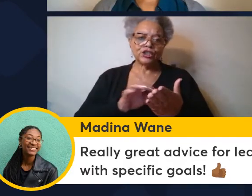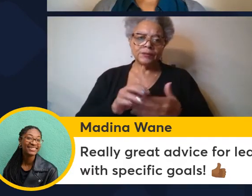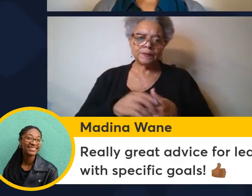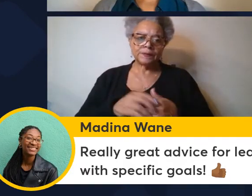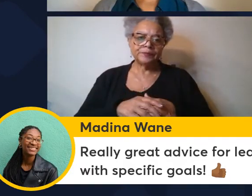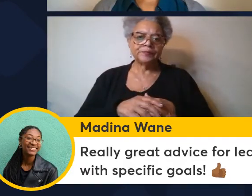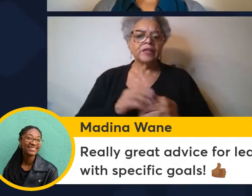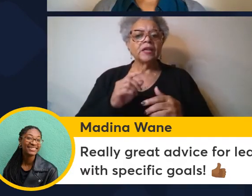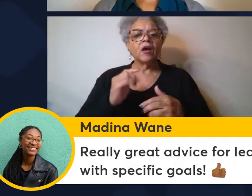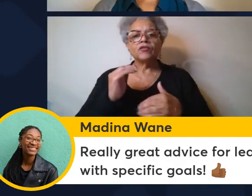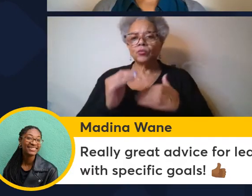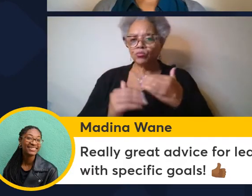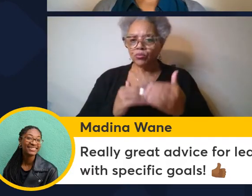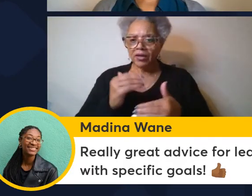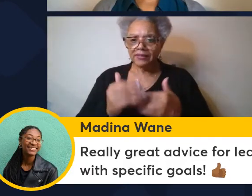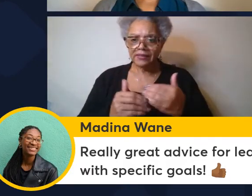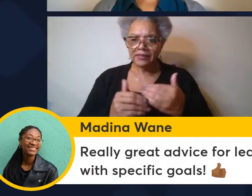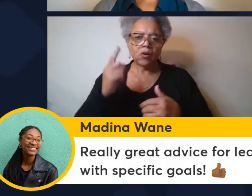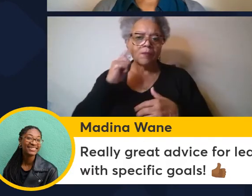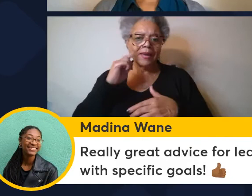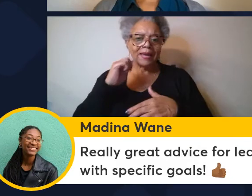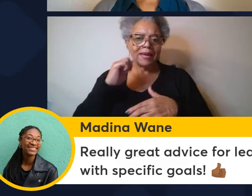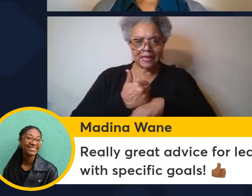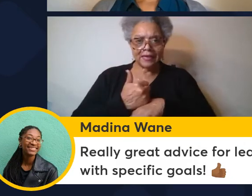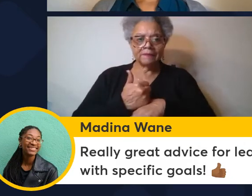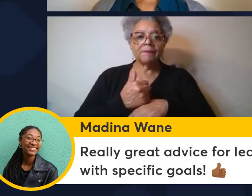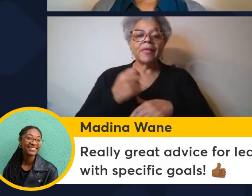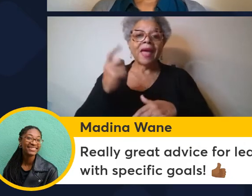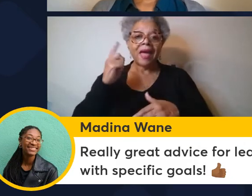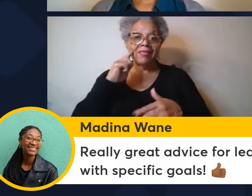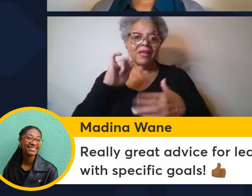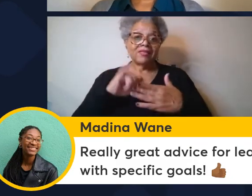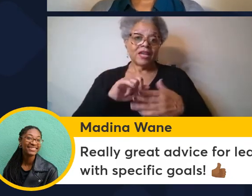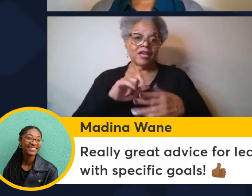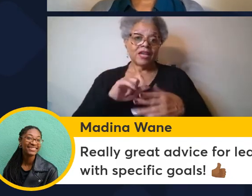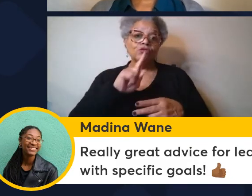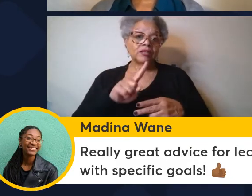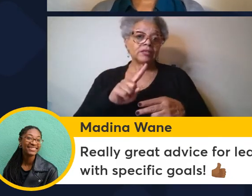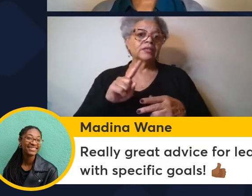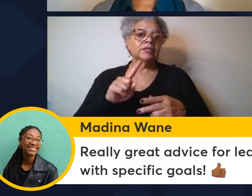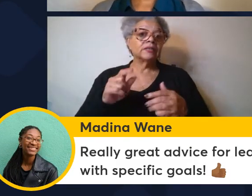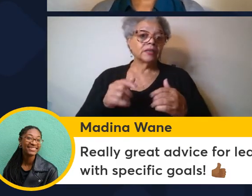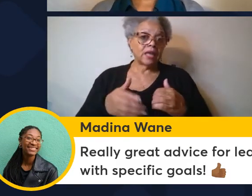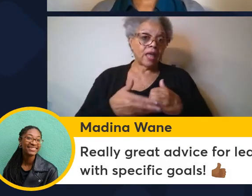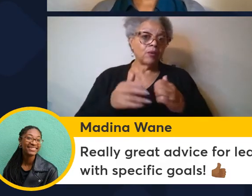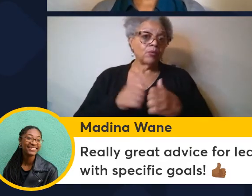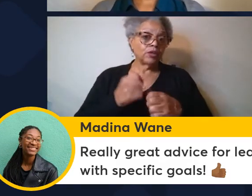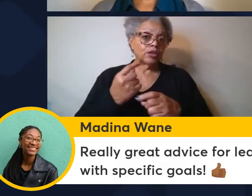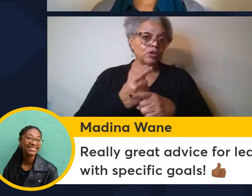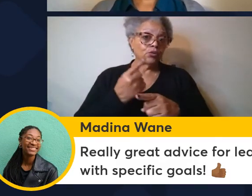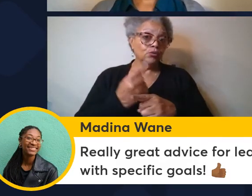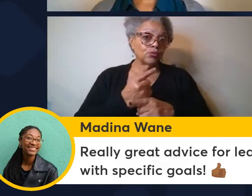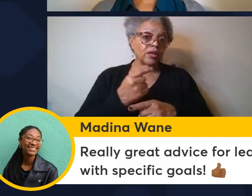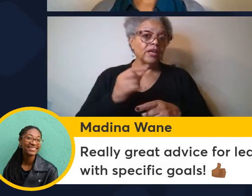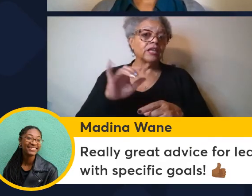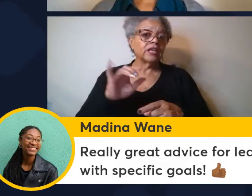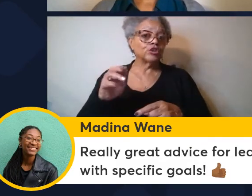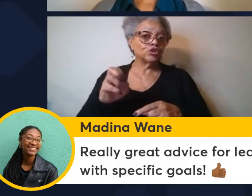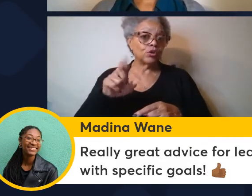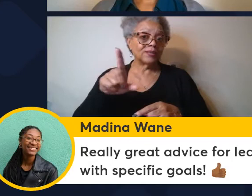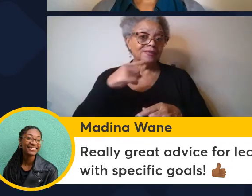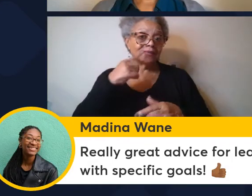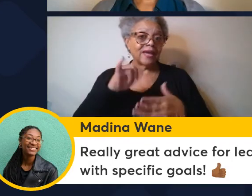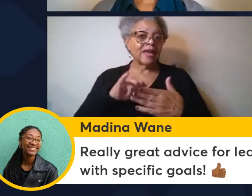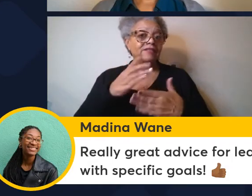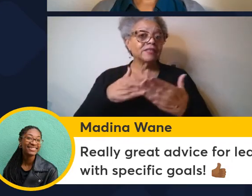sort of process or mindset. And I think that can really be driven by, if you do join the correct group, like Joel said, having somebody that's mentoring